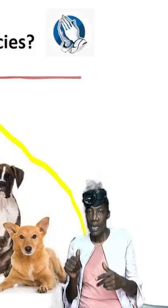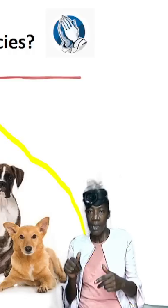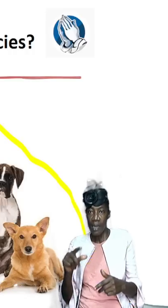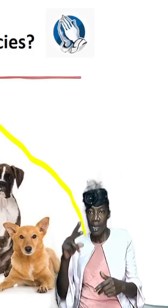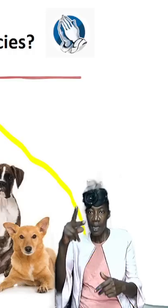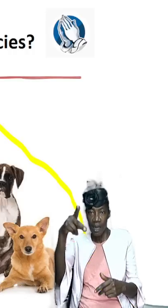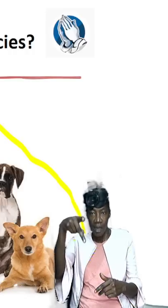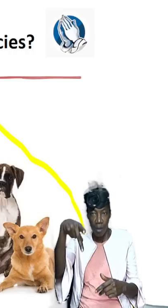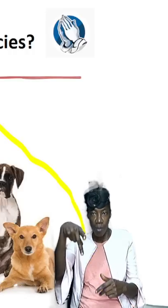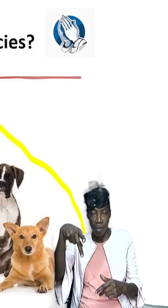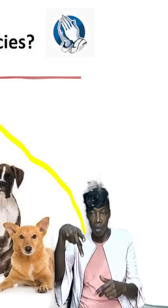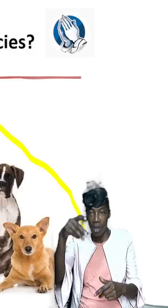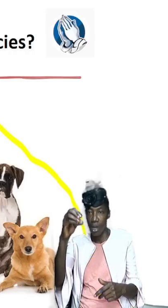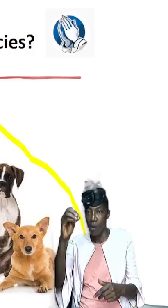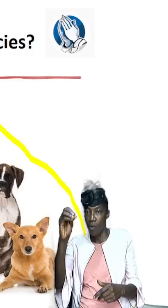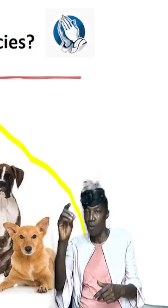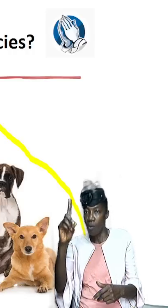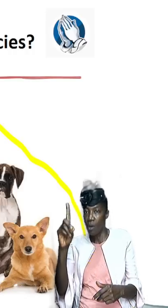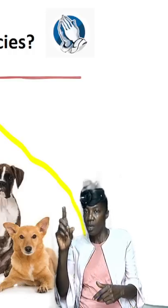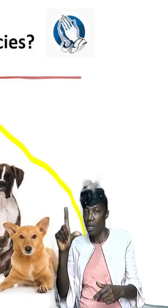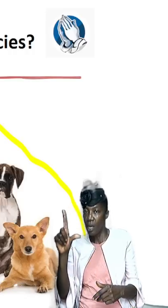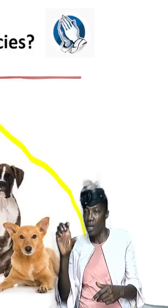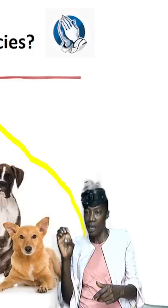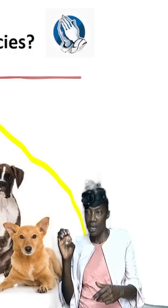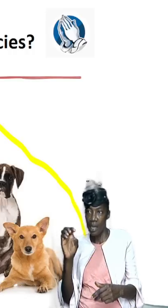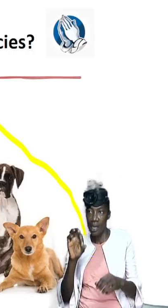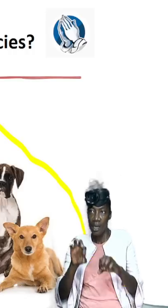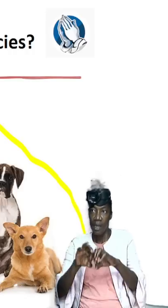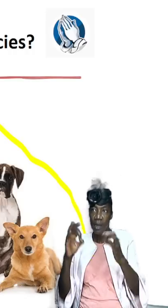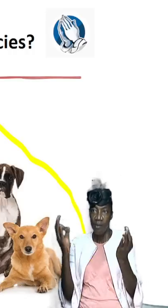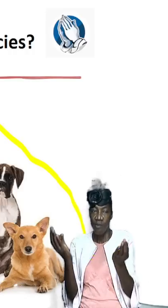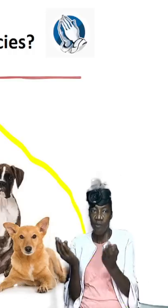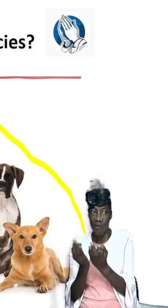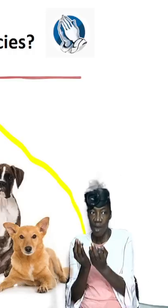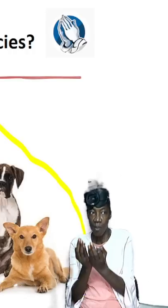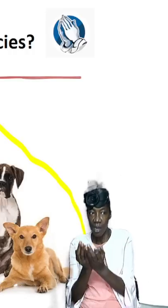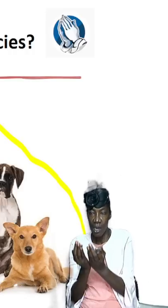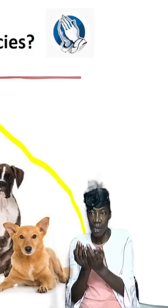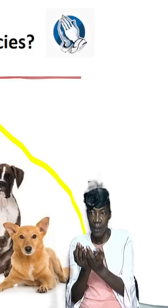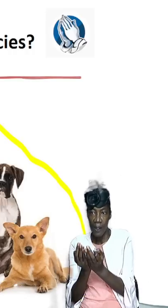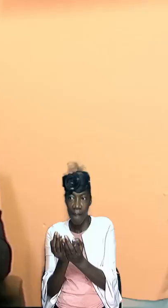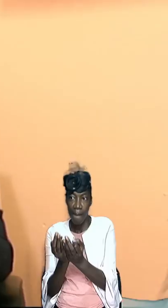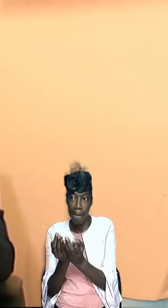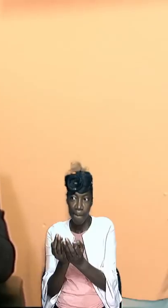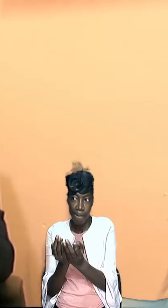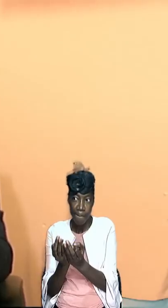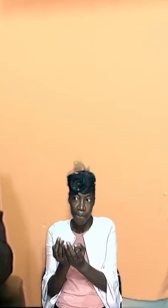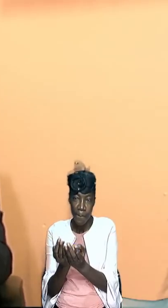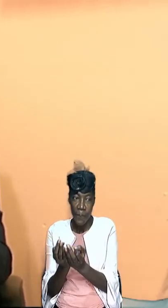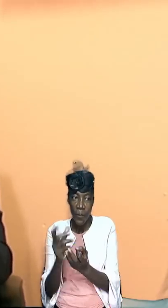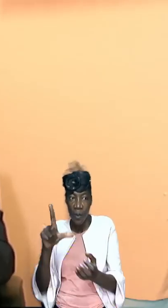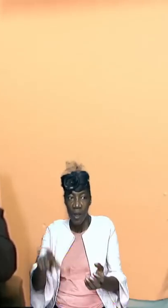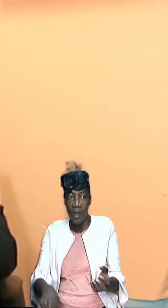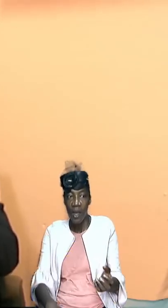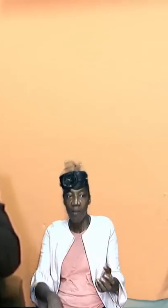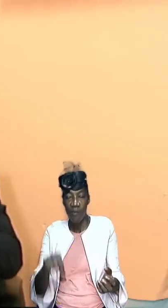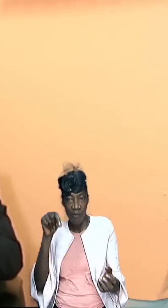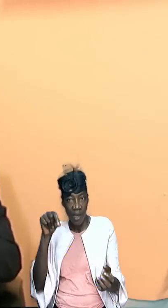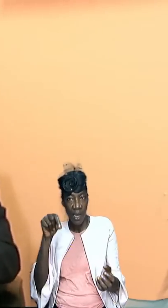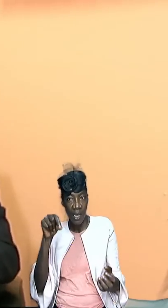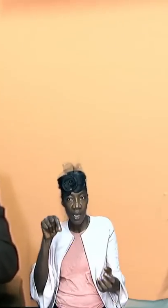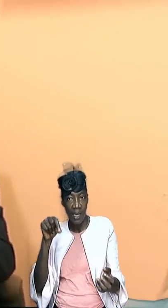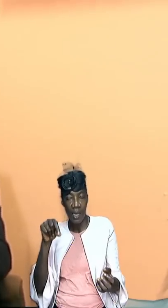keep mating a male poodle with a female poodle, you're going to find that